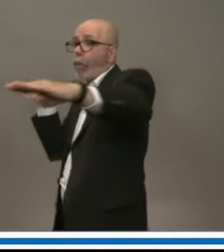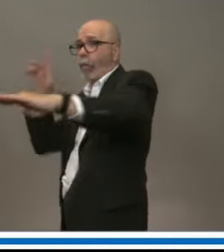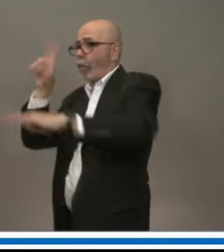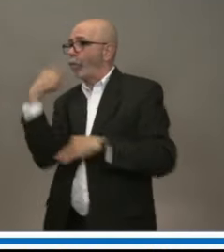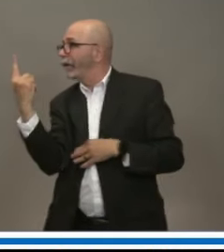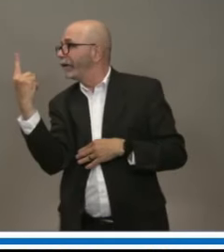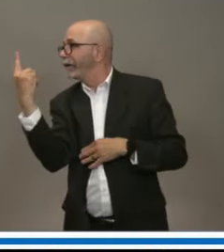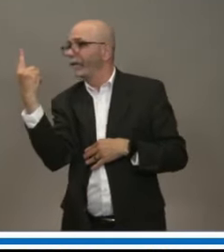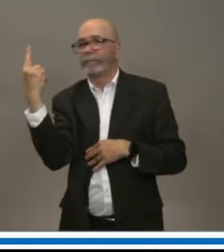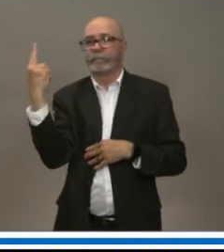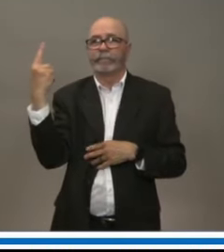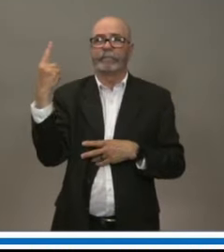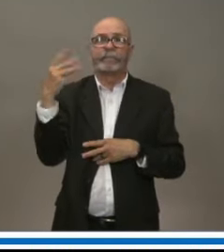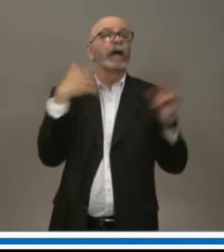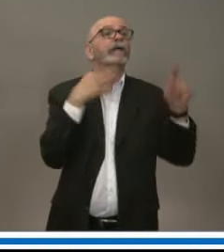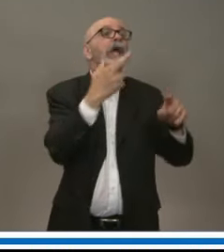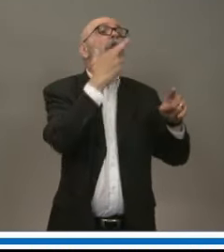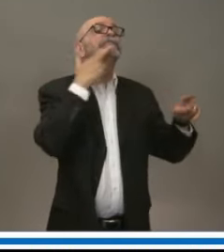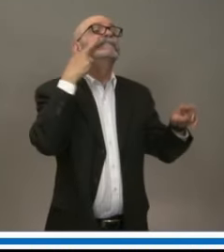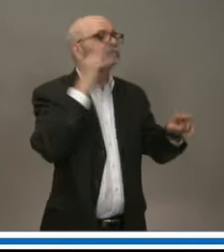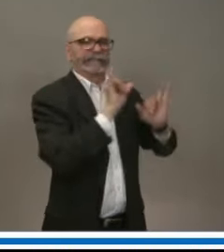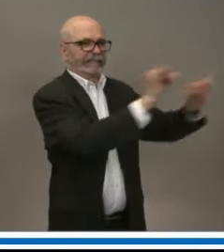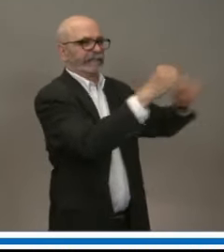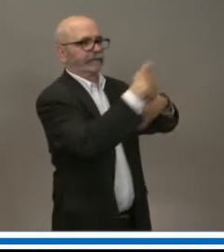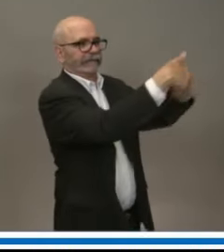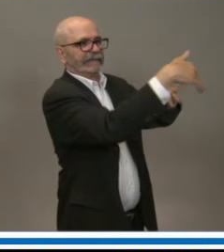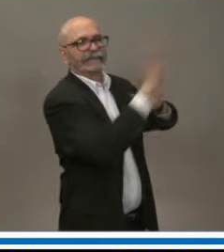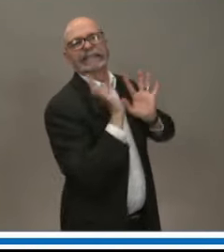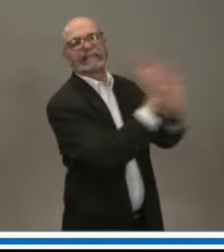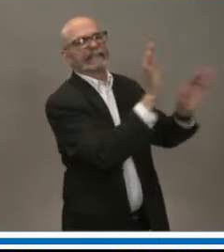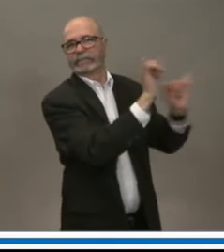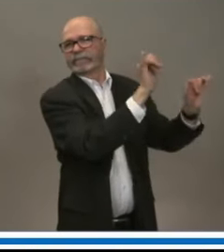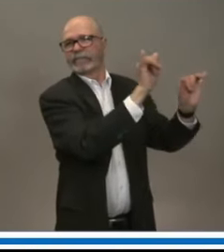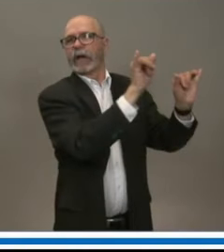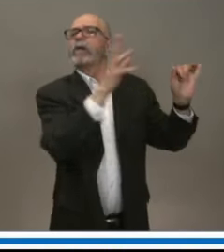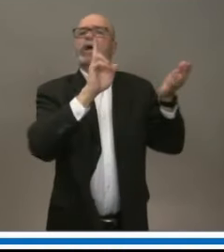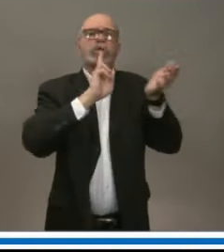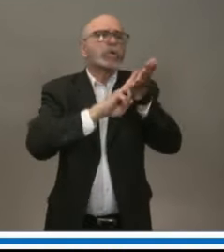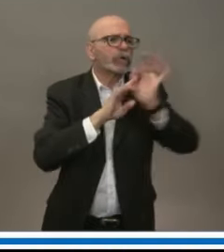residents. They have all the nursing protocols in place that would